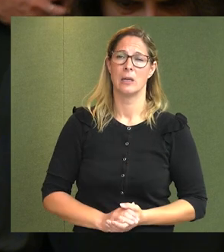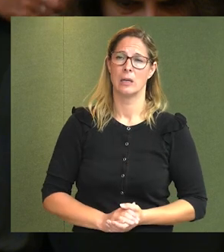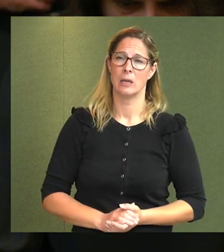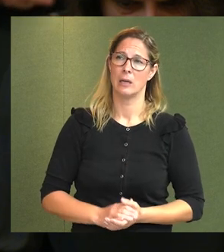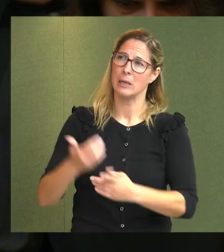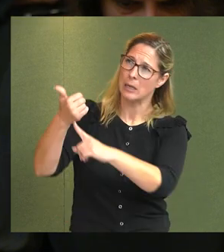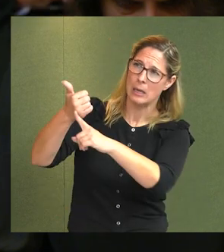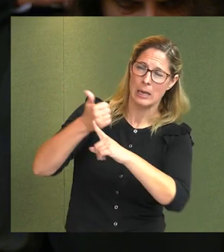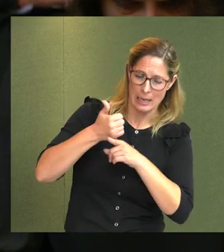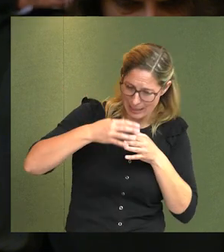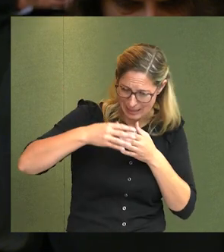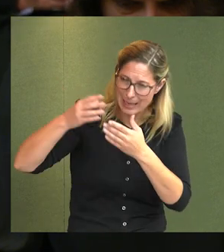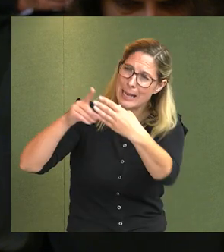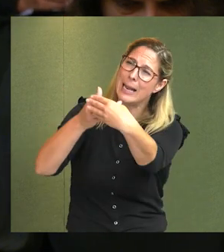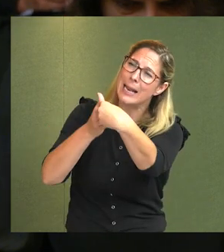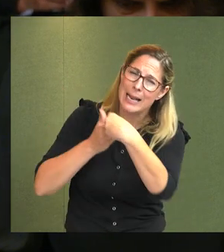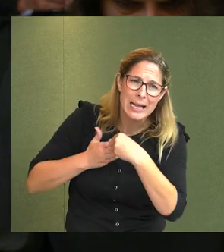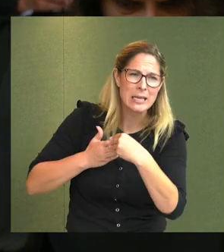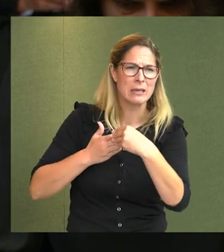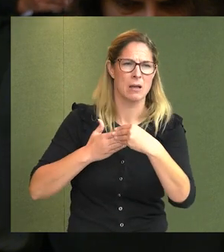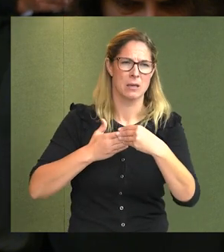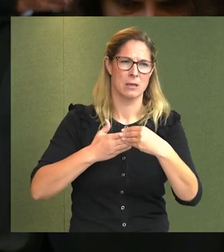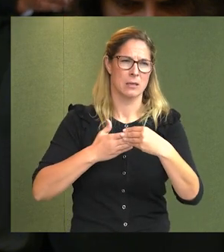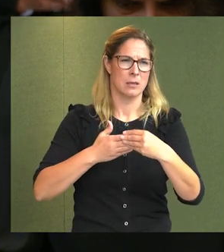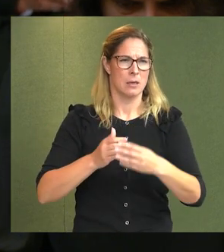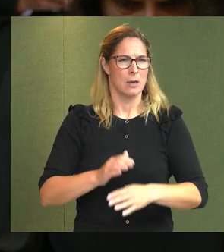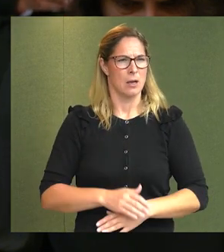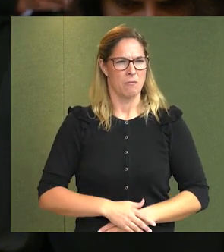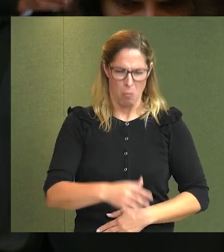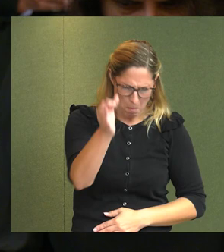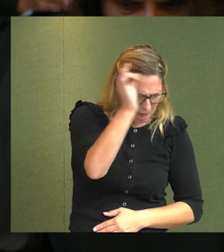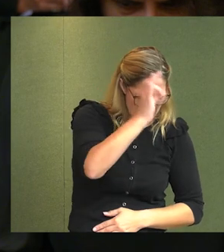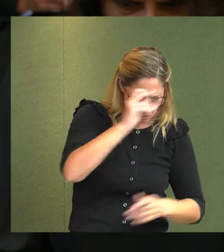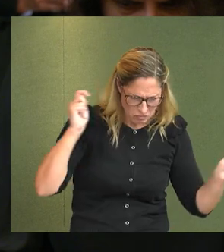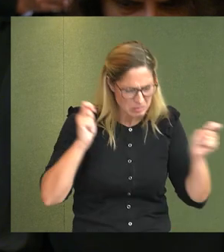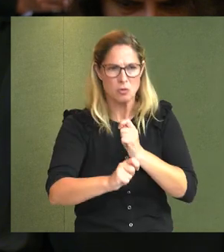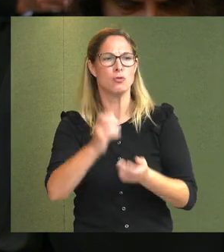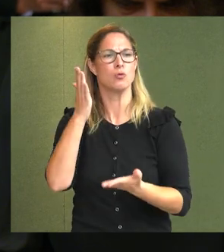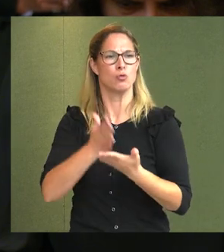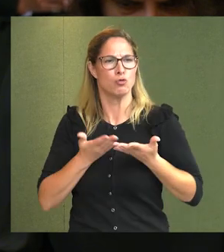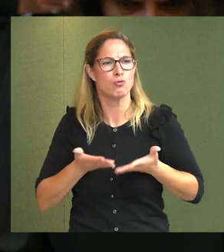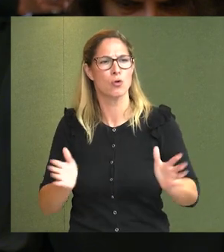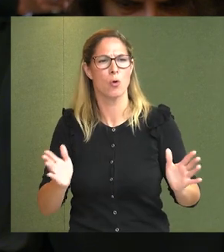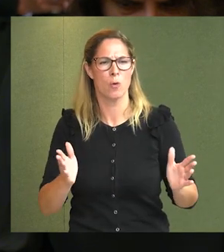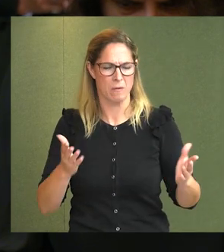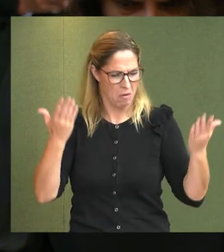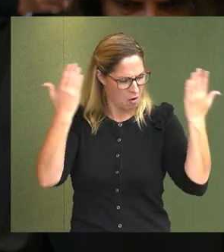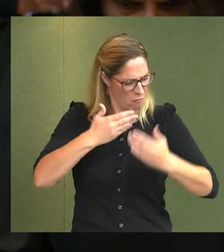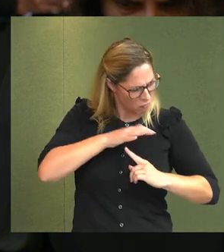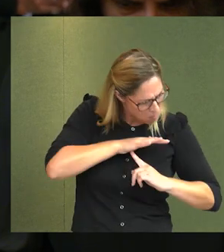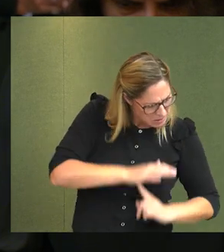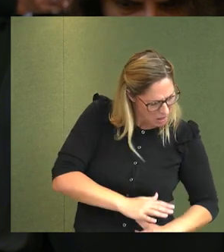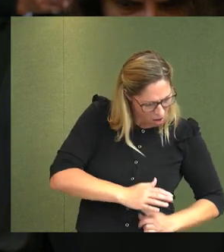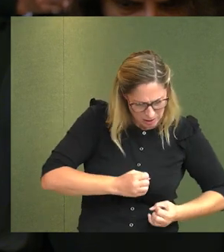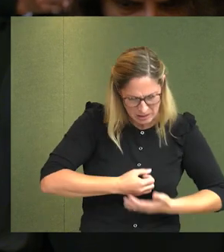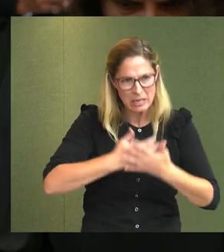truth, lead us from darkness to light, lead us from death to immortality, peace, peace, peace.